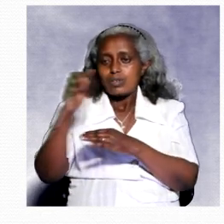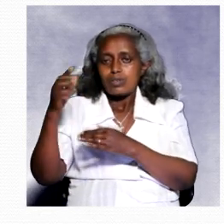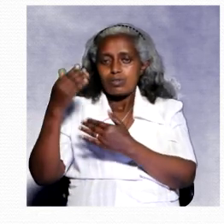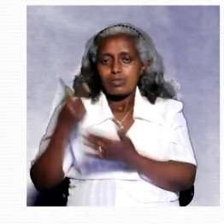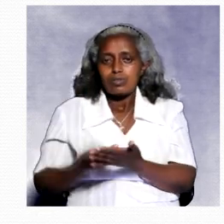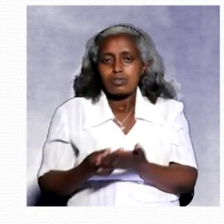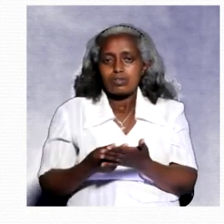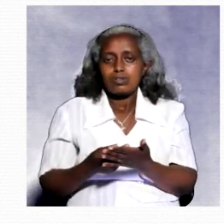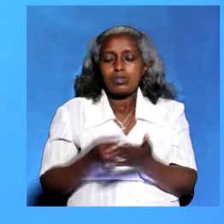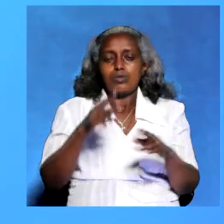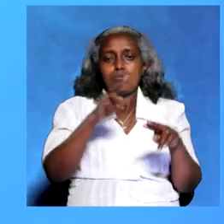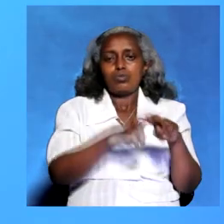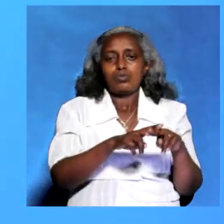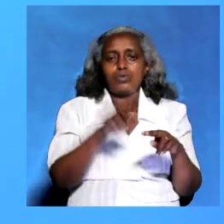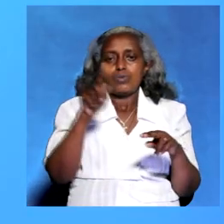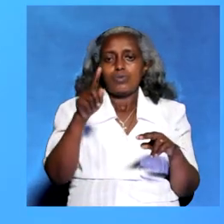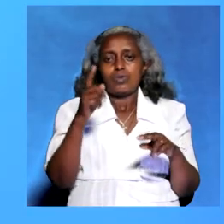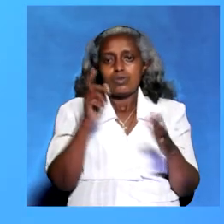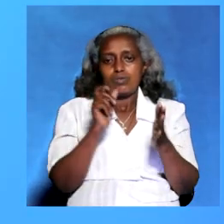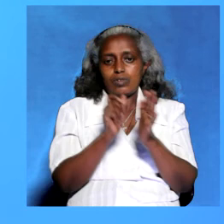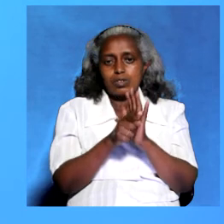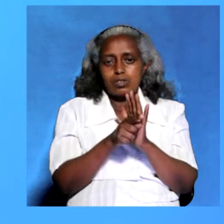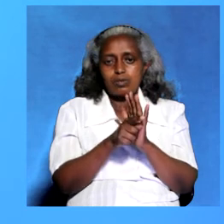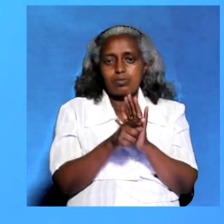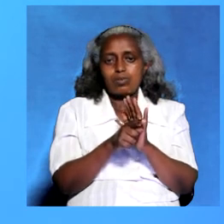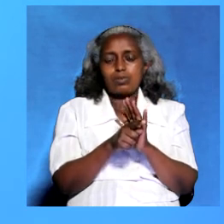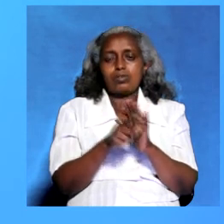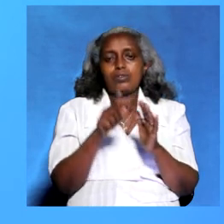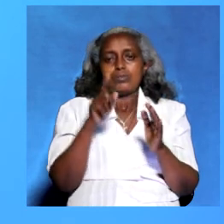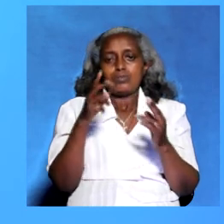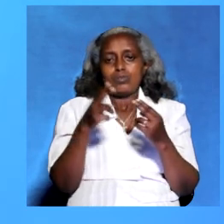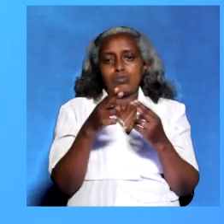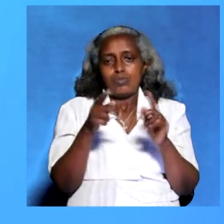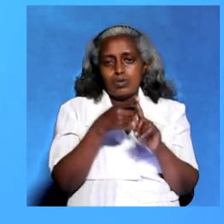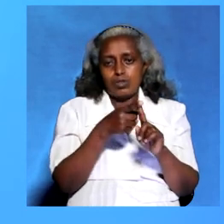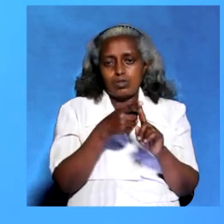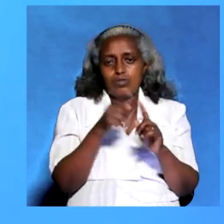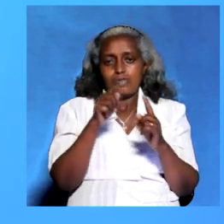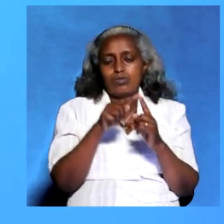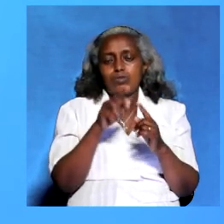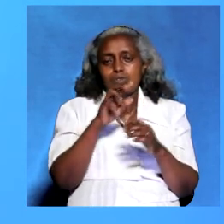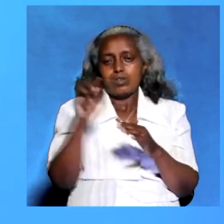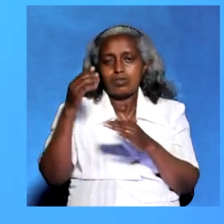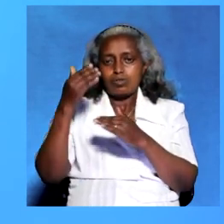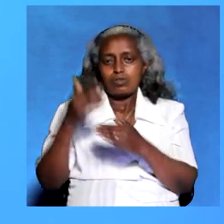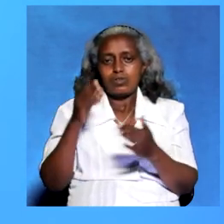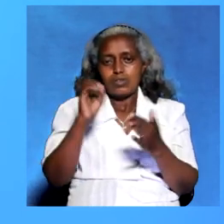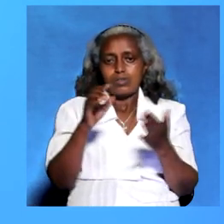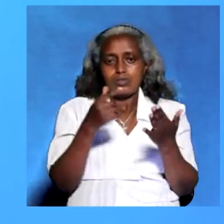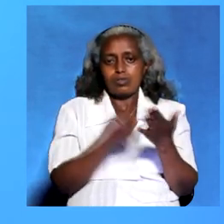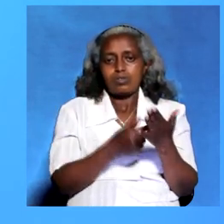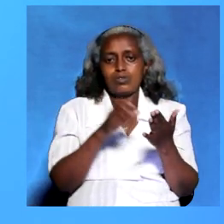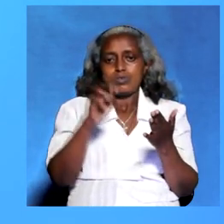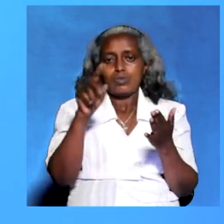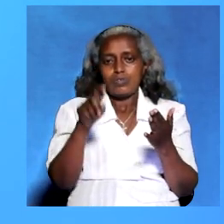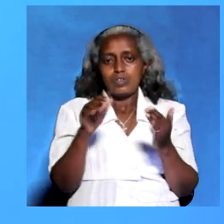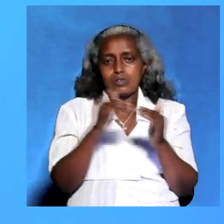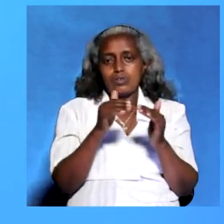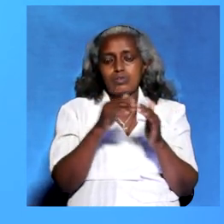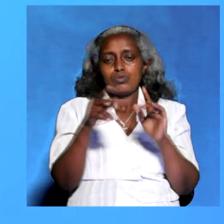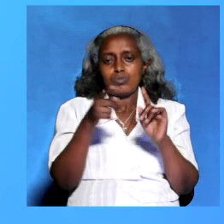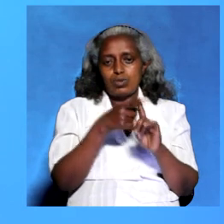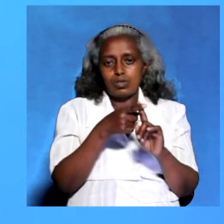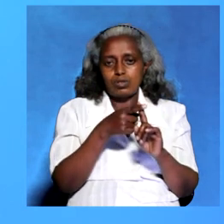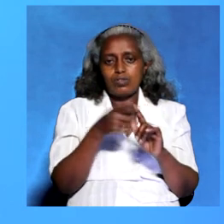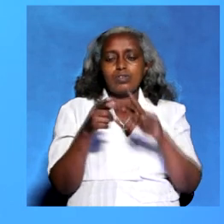this, when you put 1, for example, 12 times 1 is positive. To the right of 0, 12x will be this positive. To